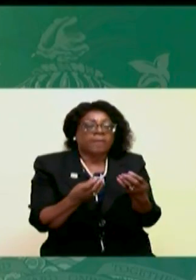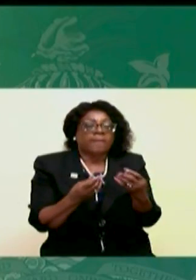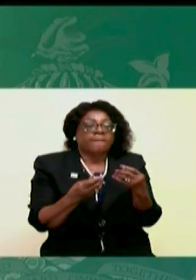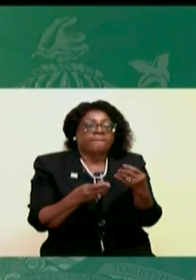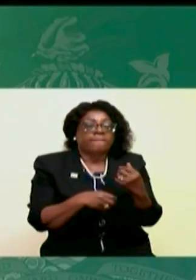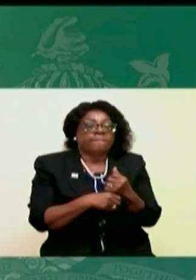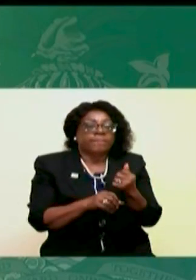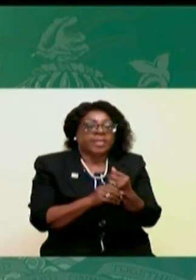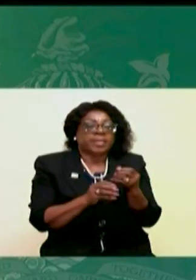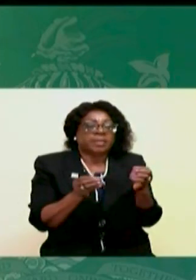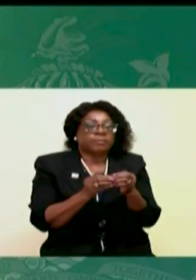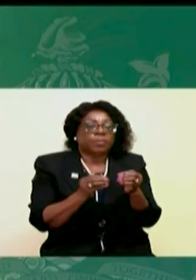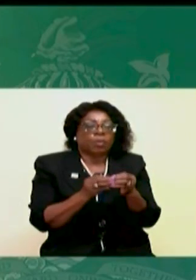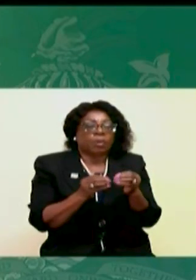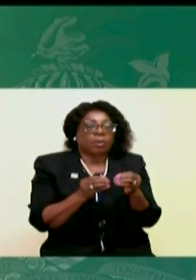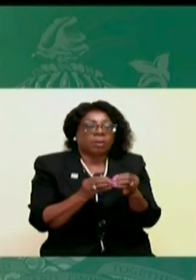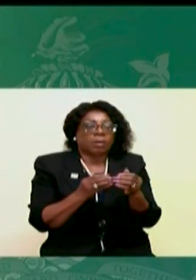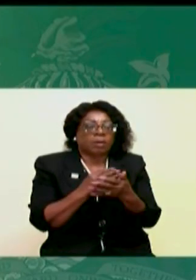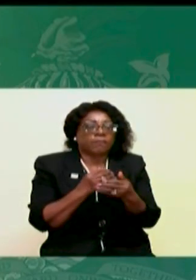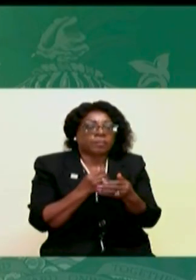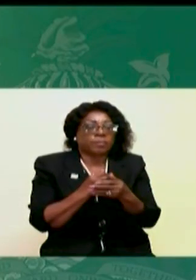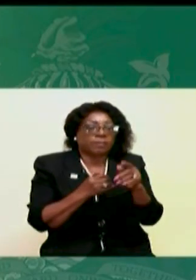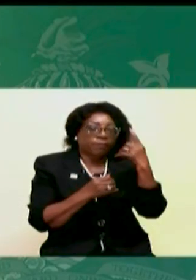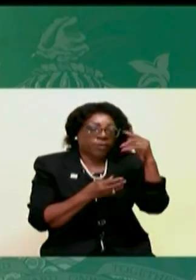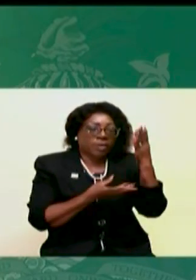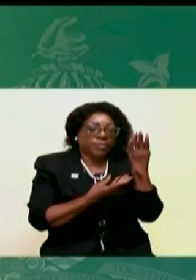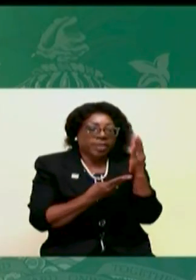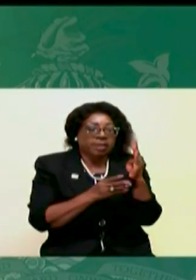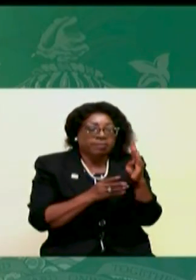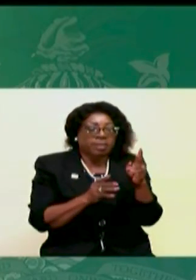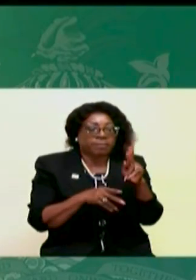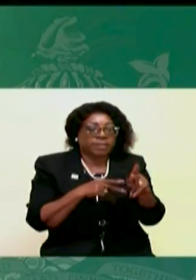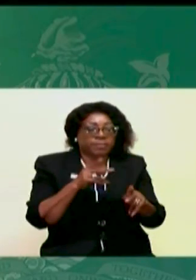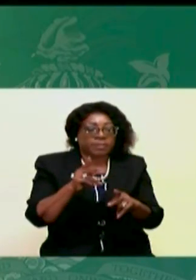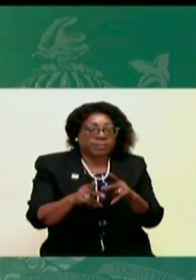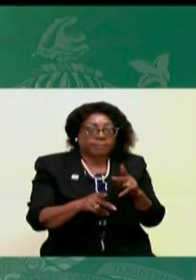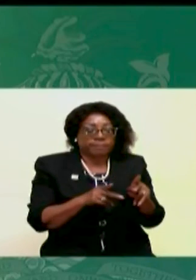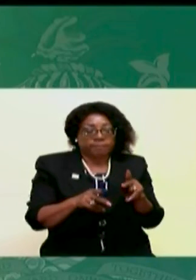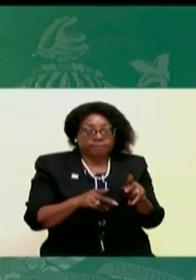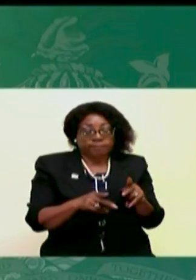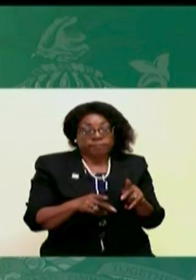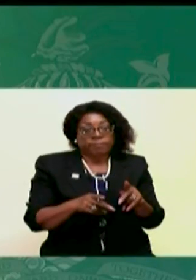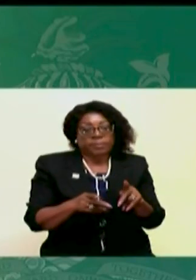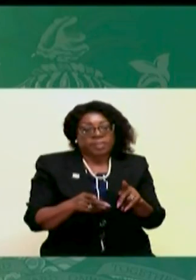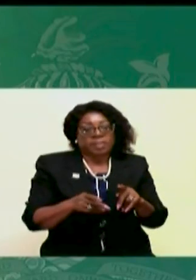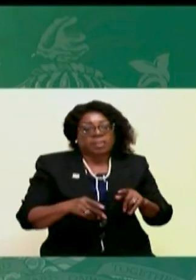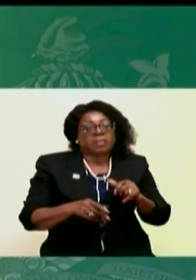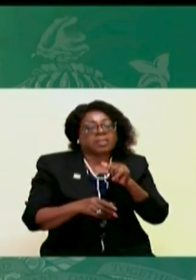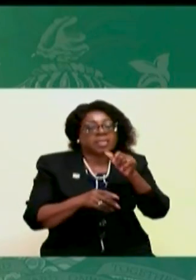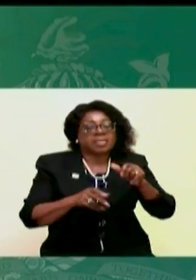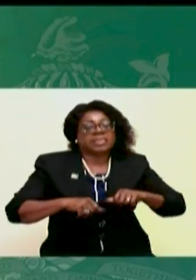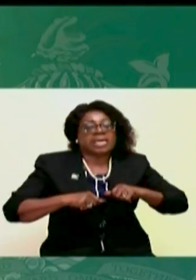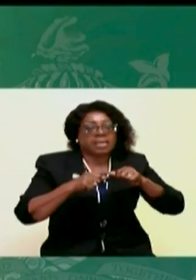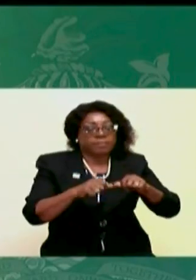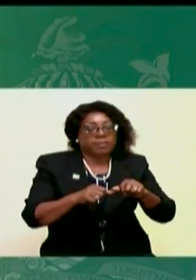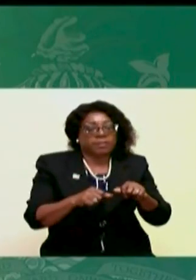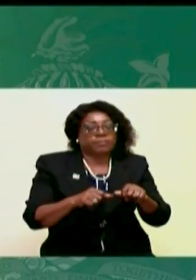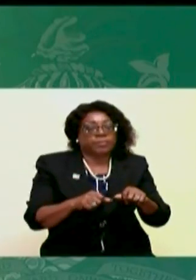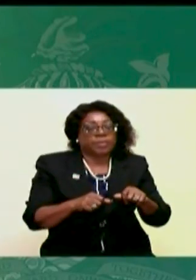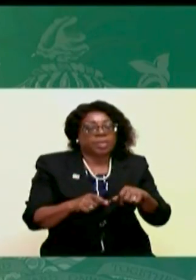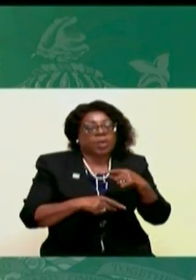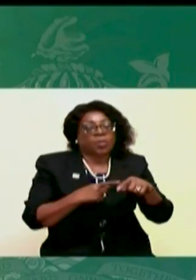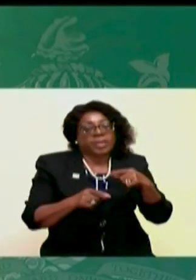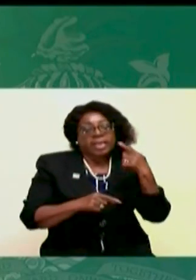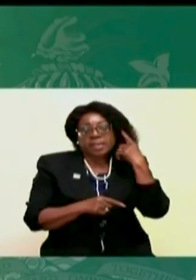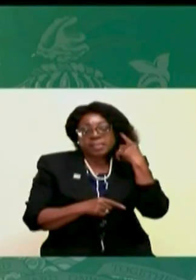service for the Bahamian people. Madam Speaker, the disabled. When I listened